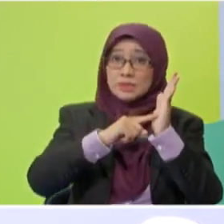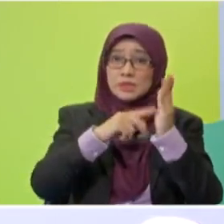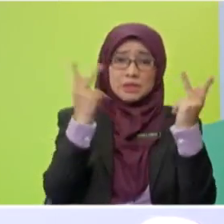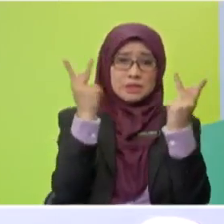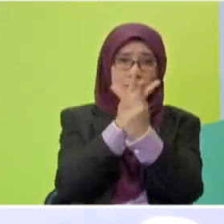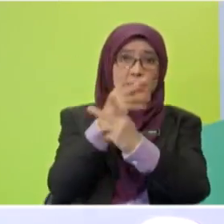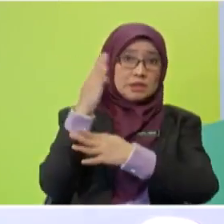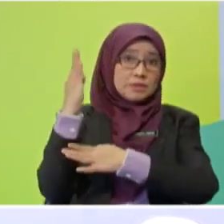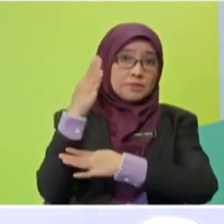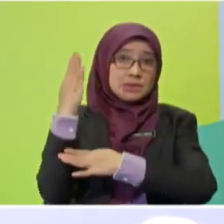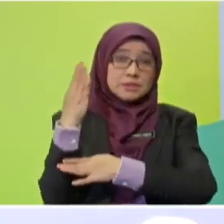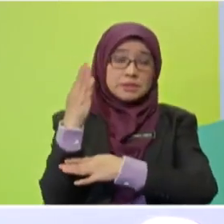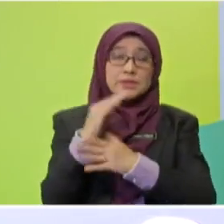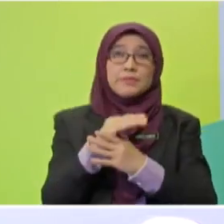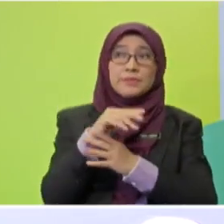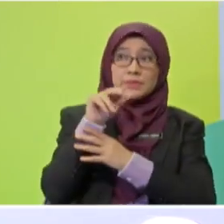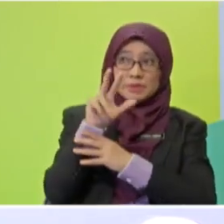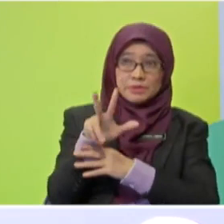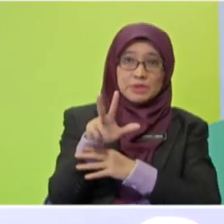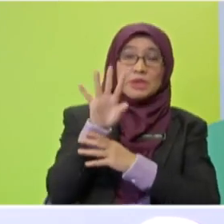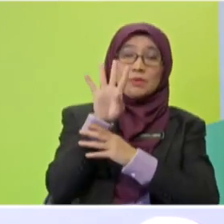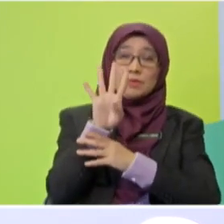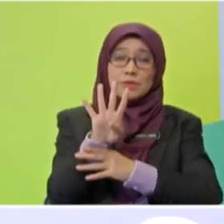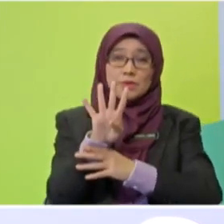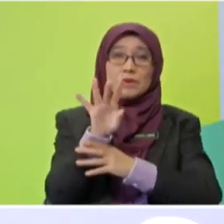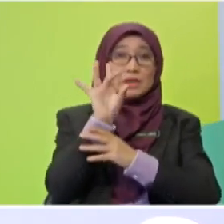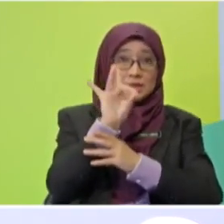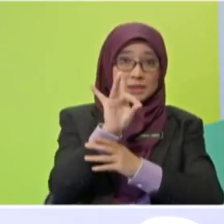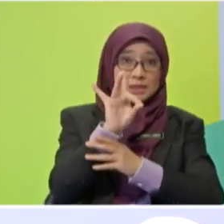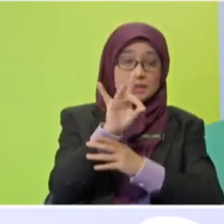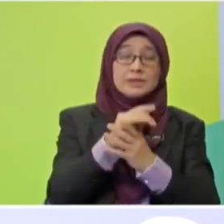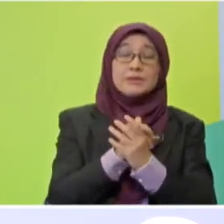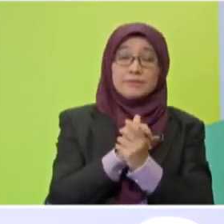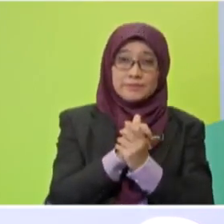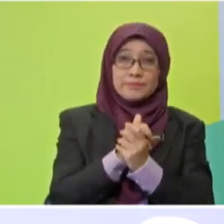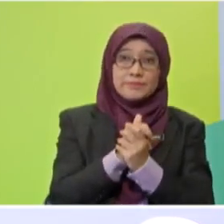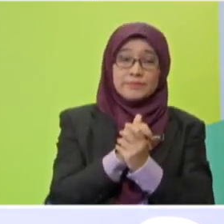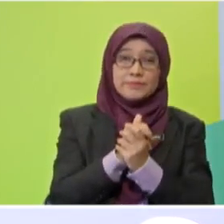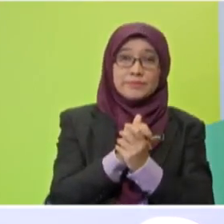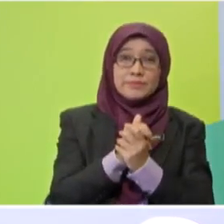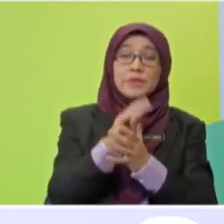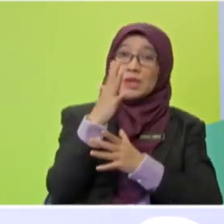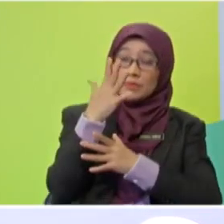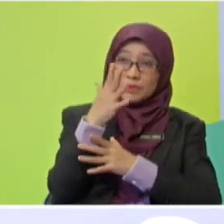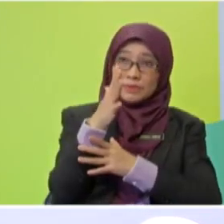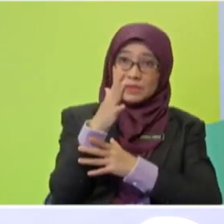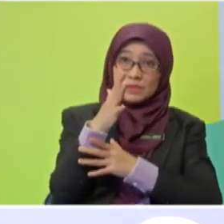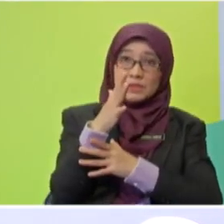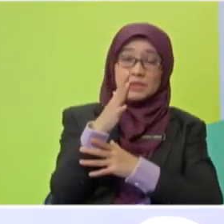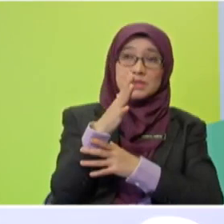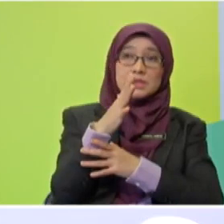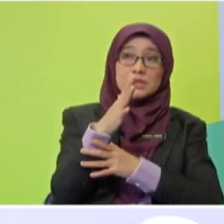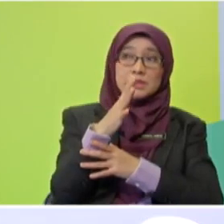Okay, 3 times 1 is 3, 4, 8. Can you help me, Anif, here? 5 times 3 is 15. Here, for the safe, we